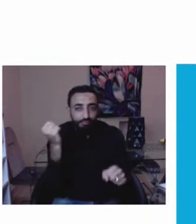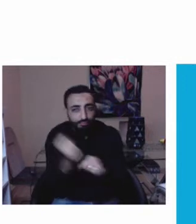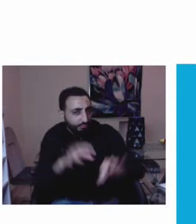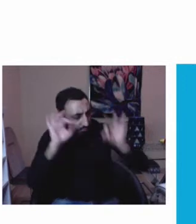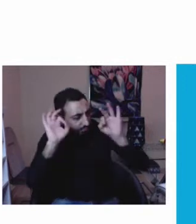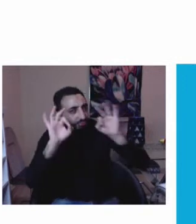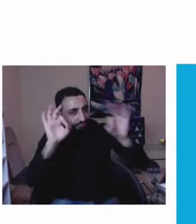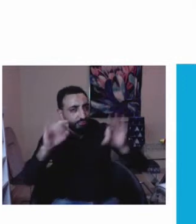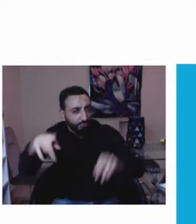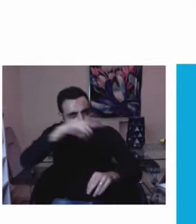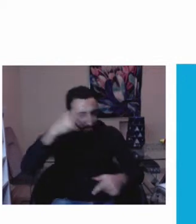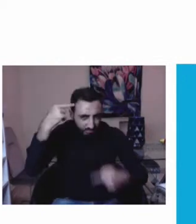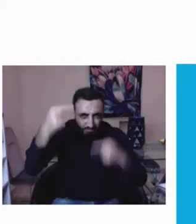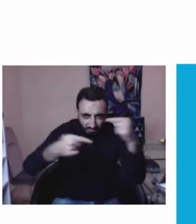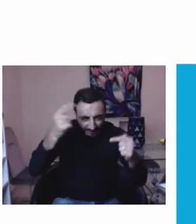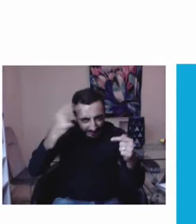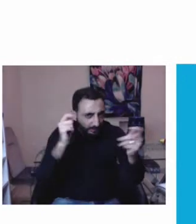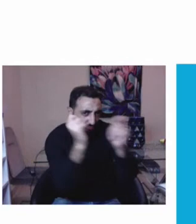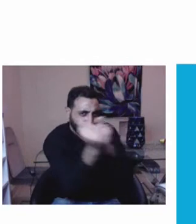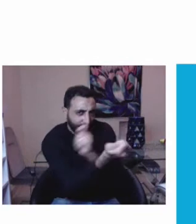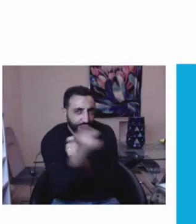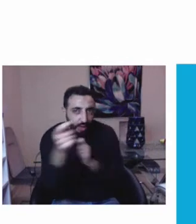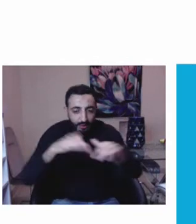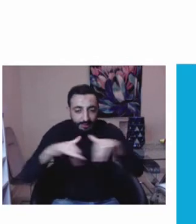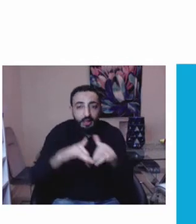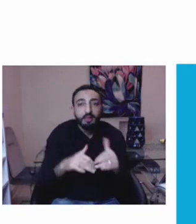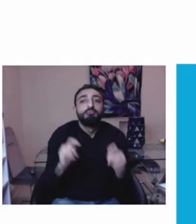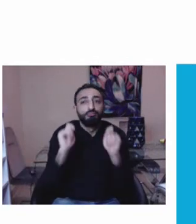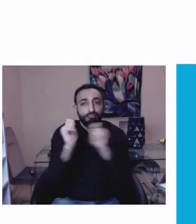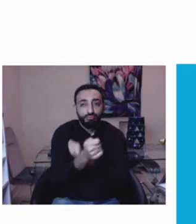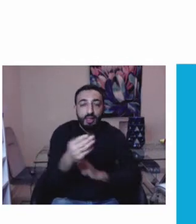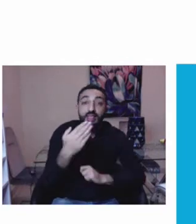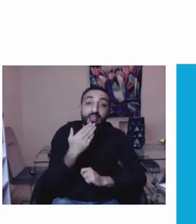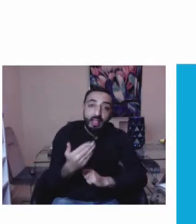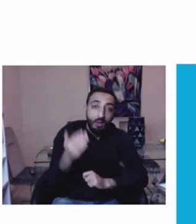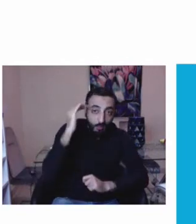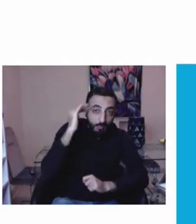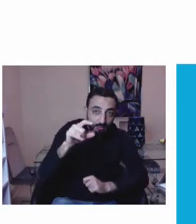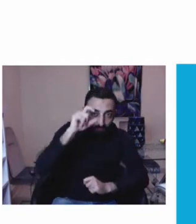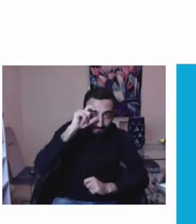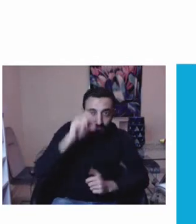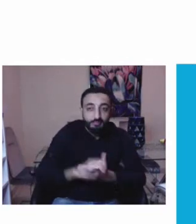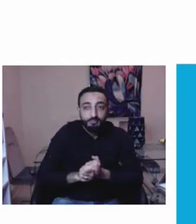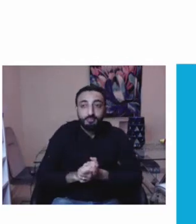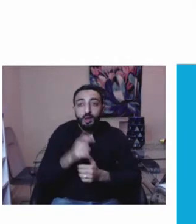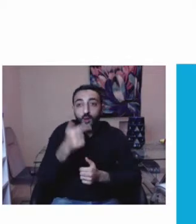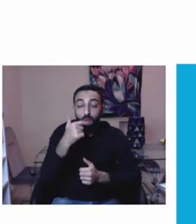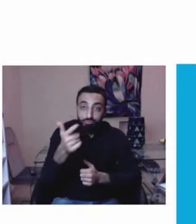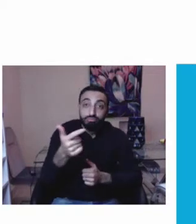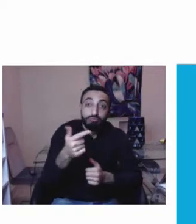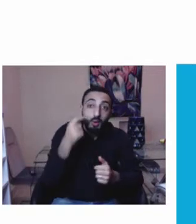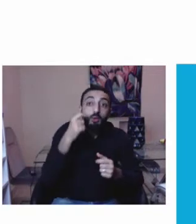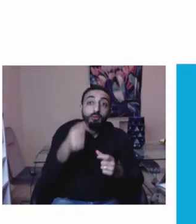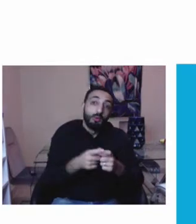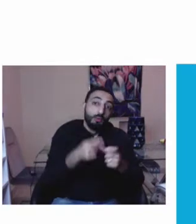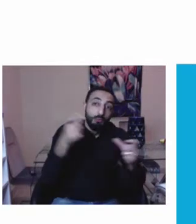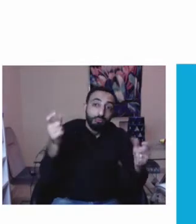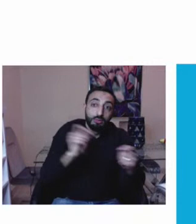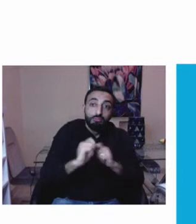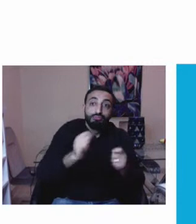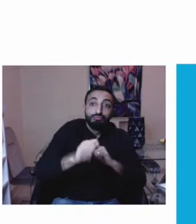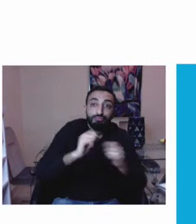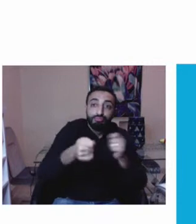a lot of kind of echoing of the core messages between what the speakers are sharing and coming from the participants